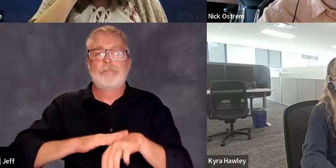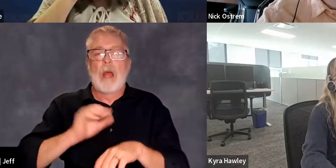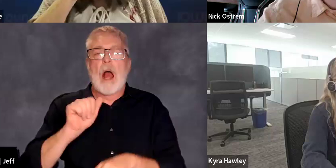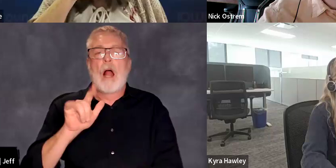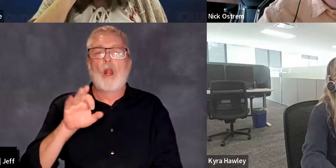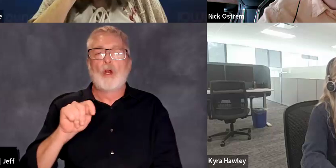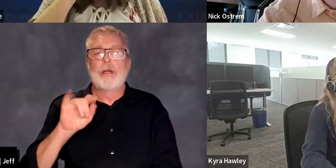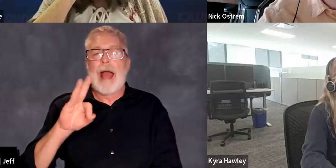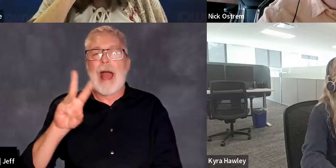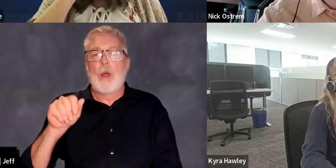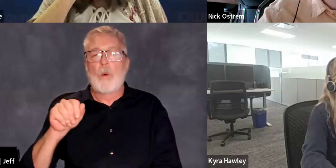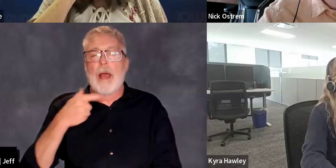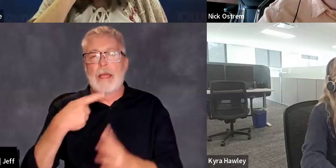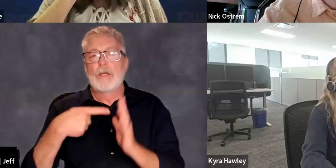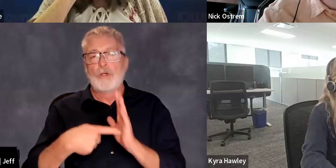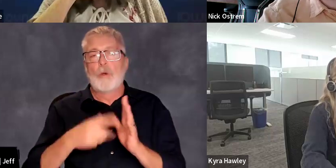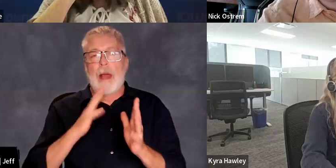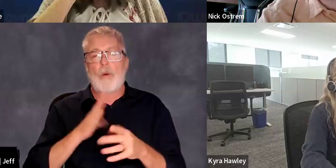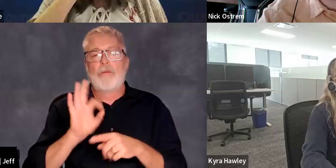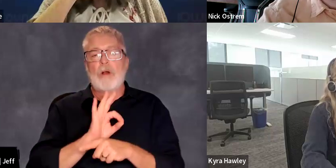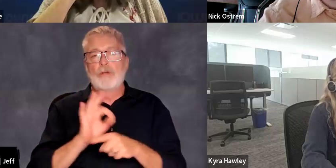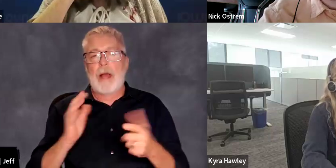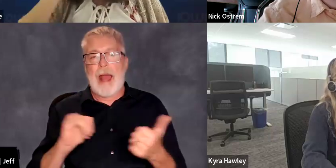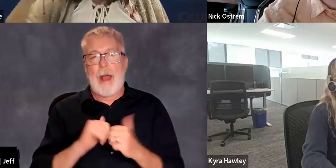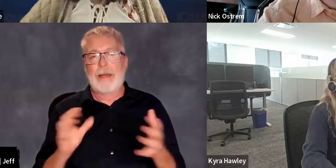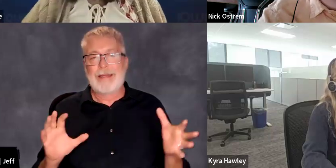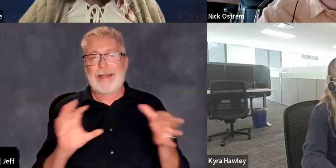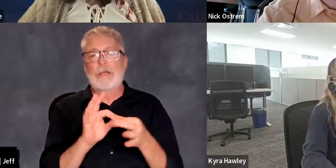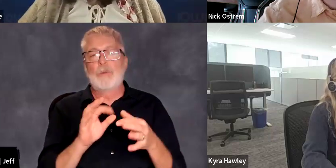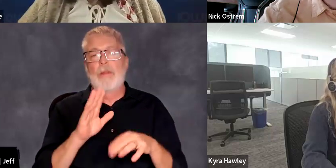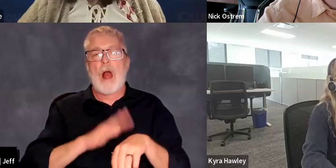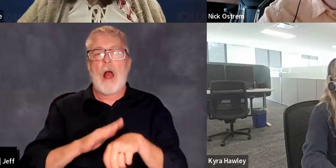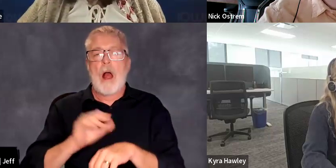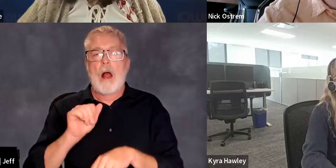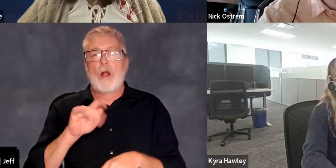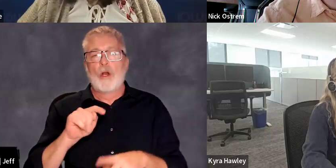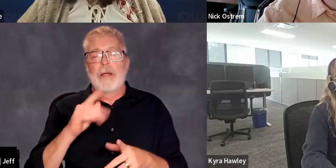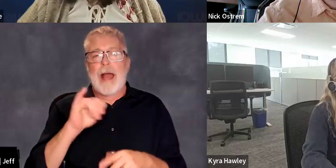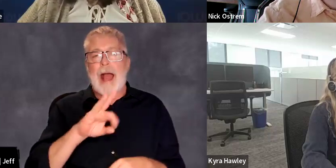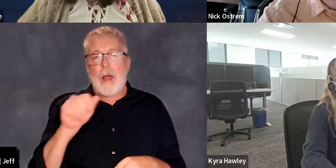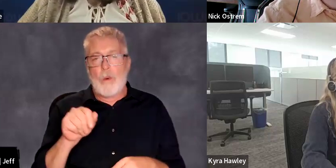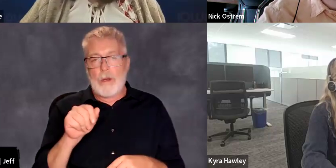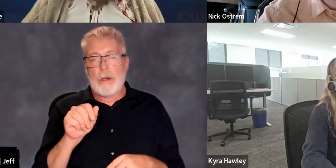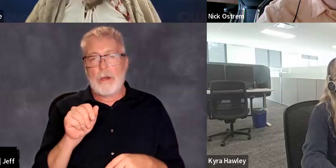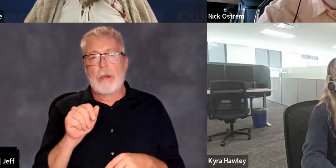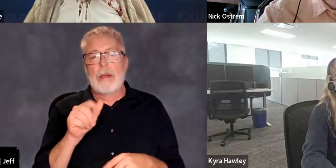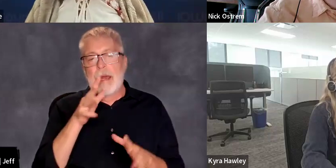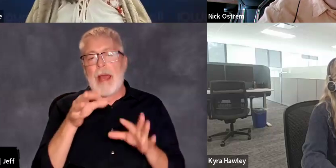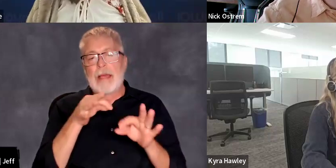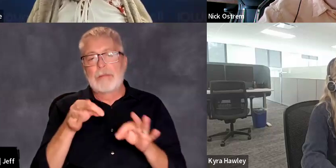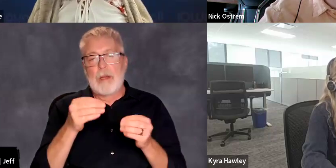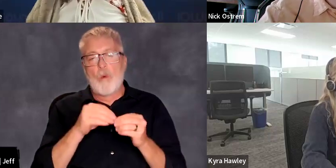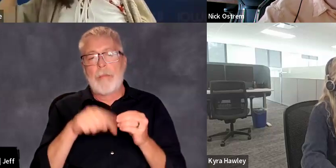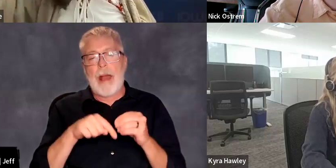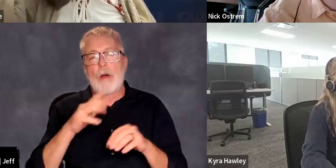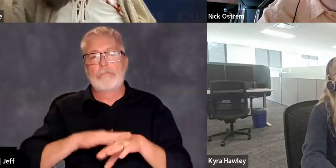we can show off our functionality with Alert Iowa, as well as I'll talk a little bit more about Alert Iowa and